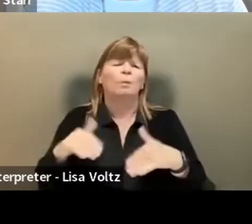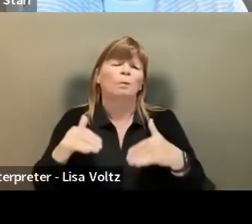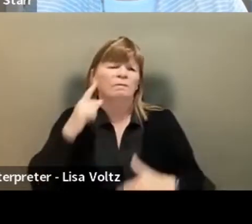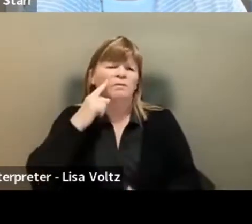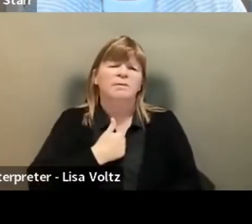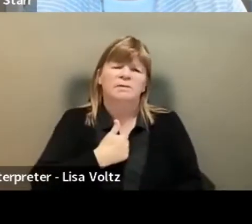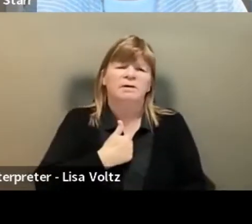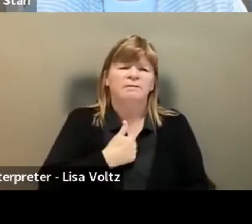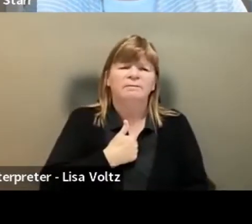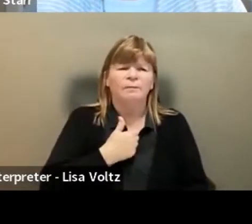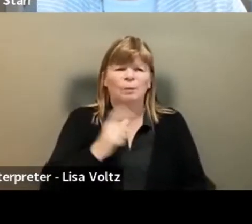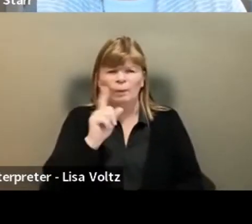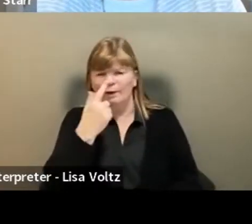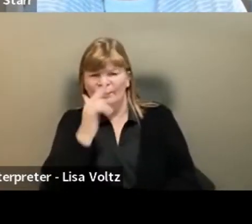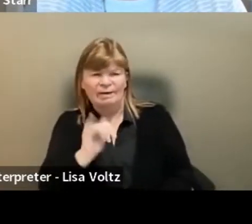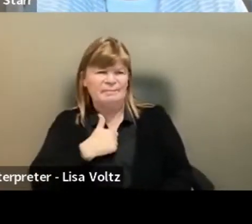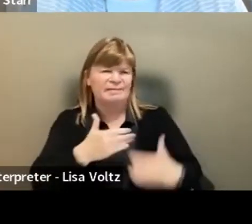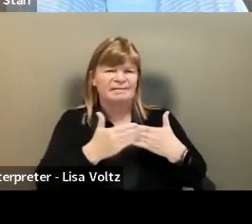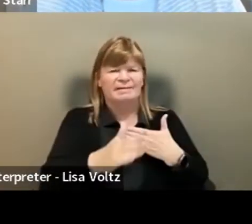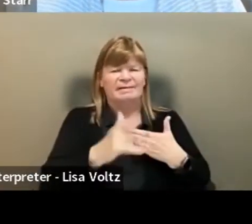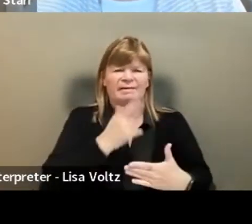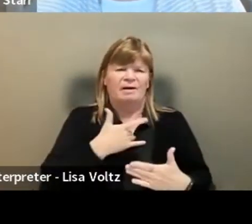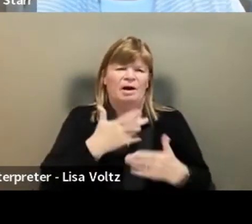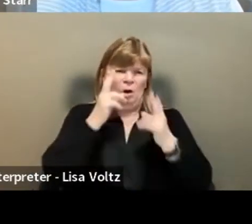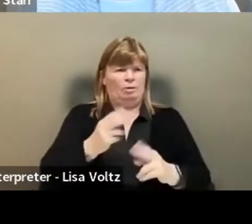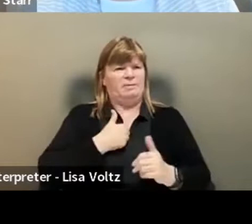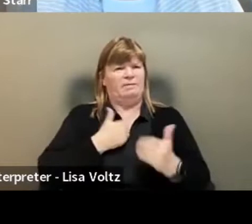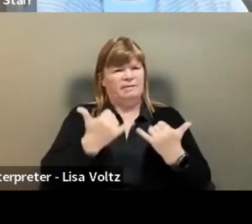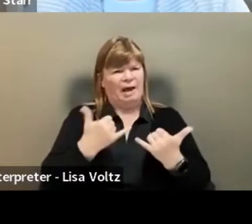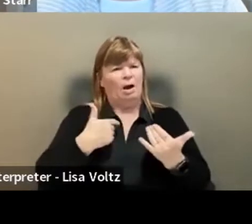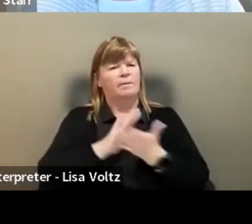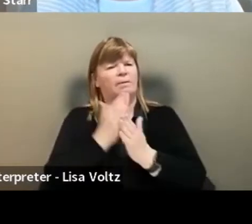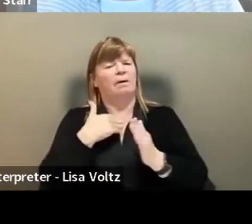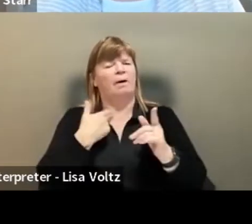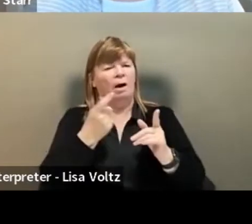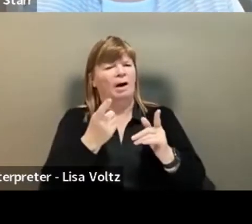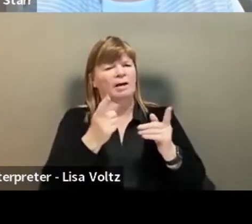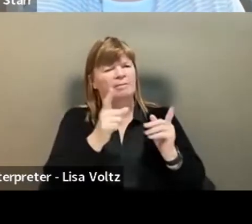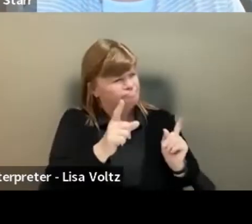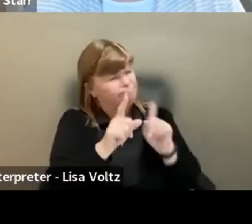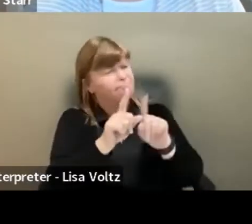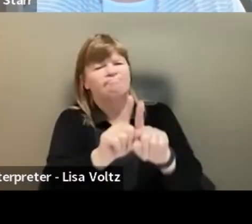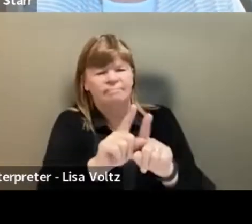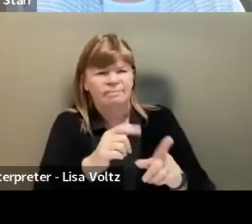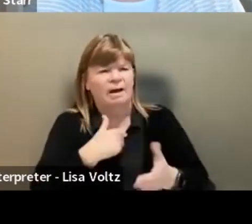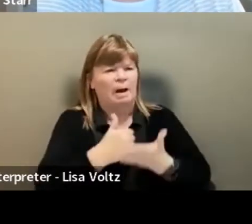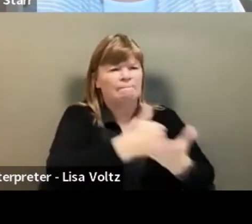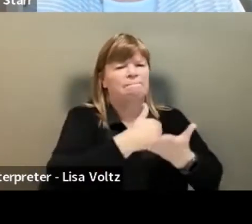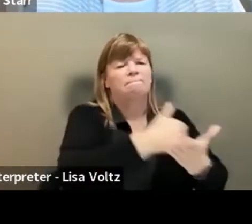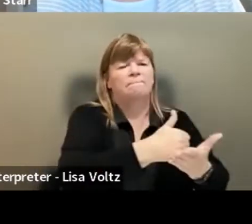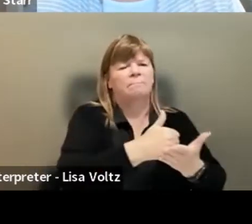And it's a privilege now to be a mentor myself and to help others along that path, and how